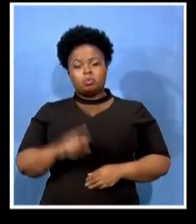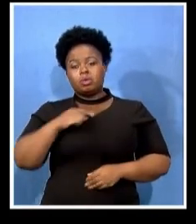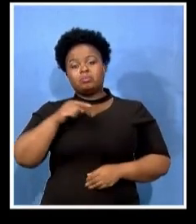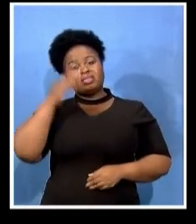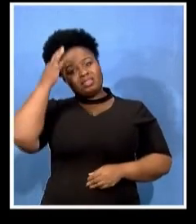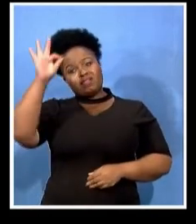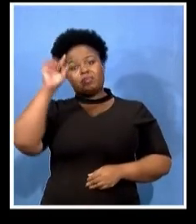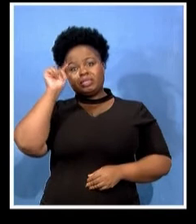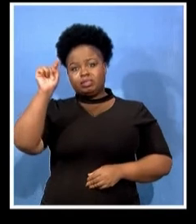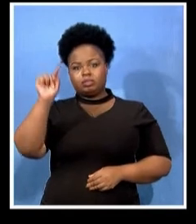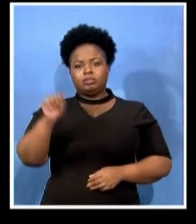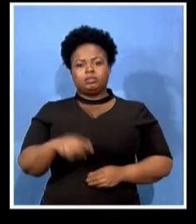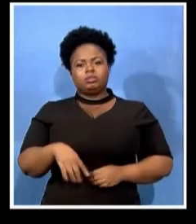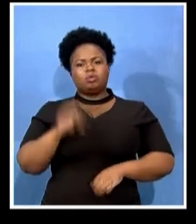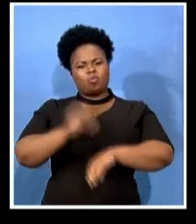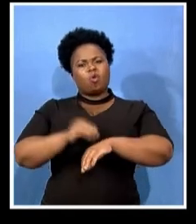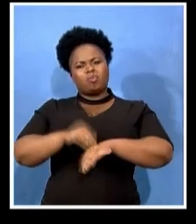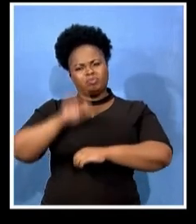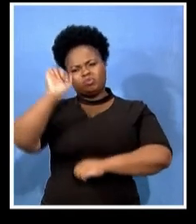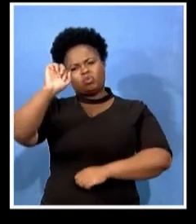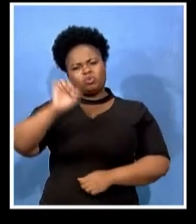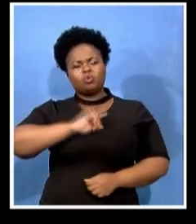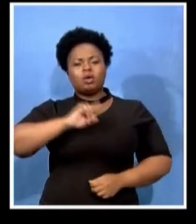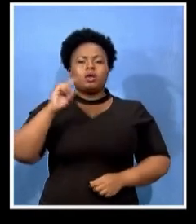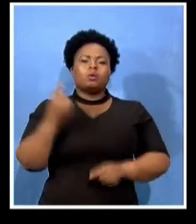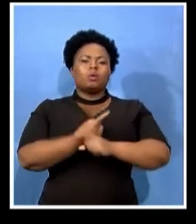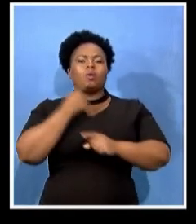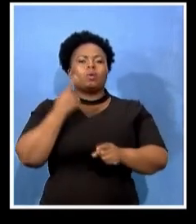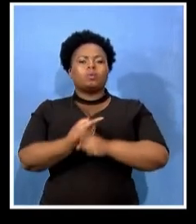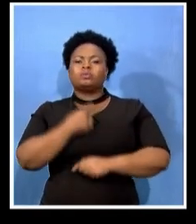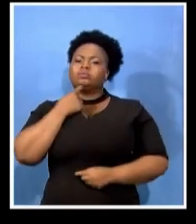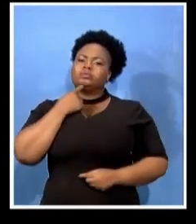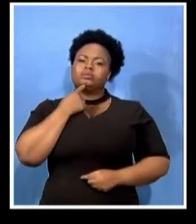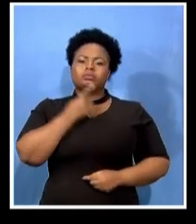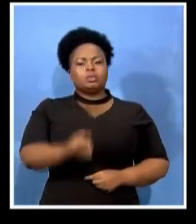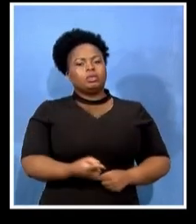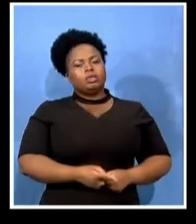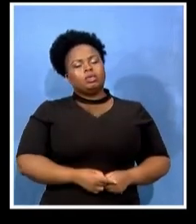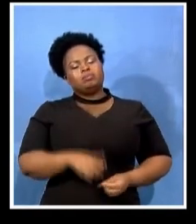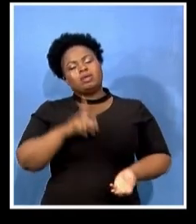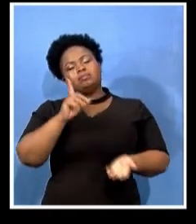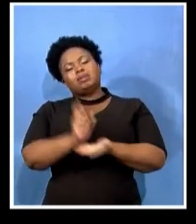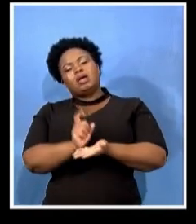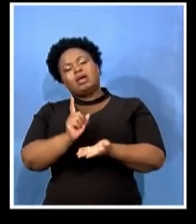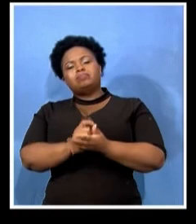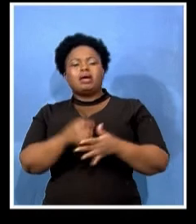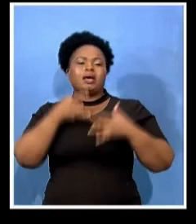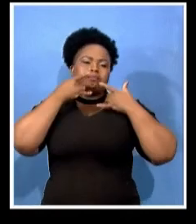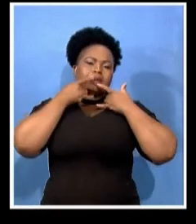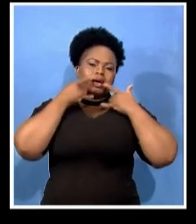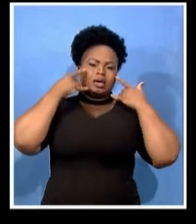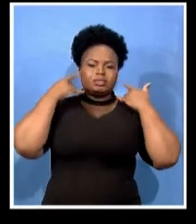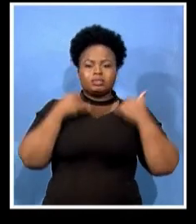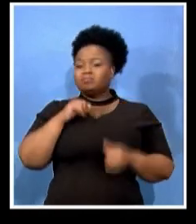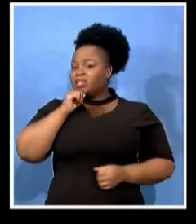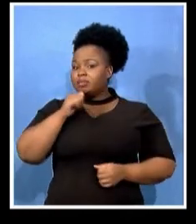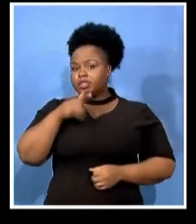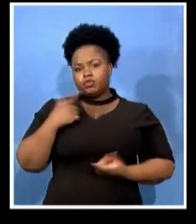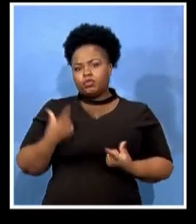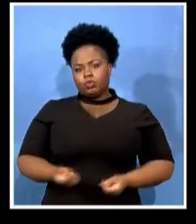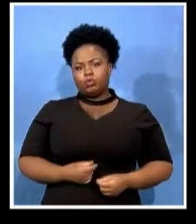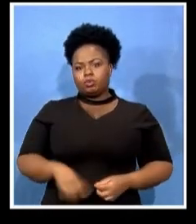consistently preach the message of sanitize, mask, and even if we do, government must shy away